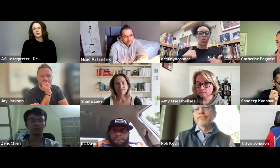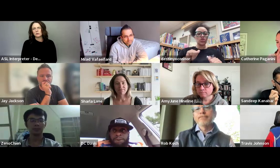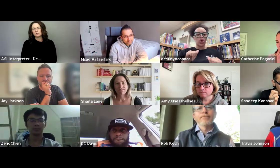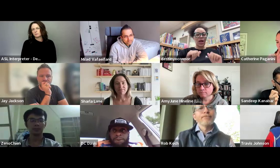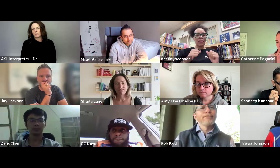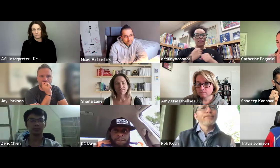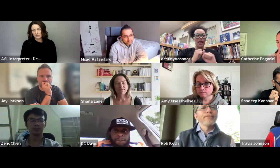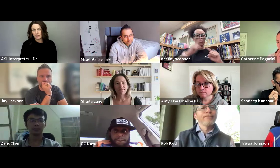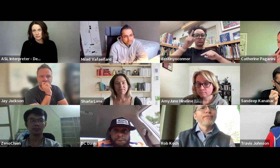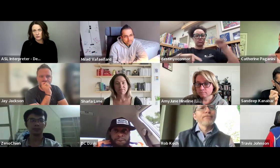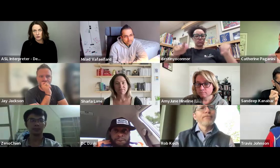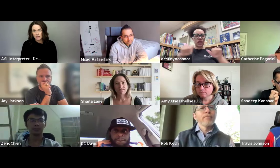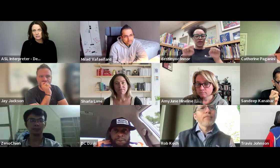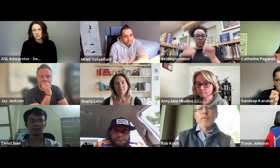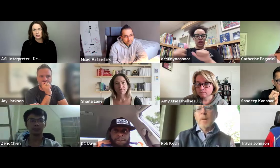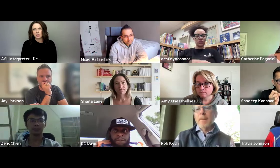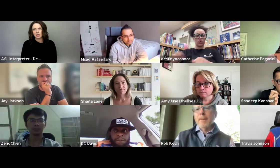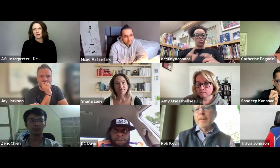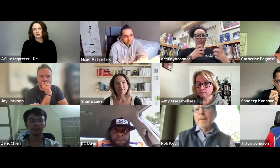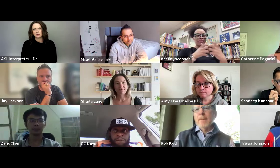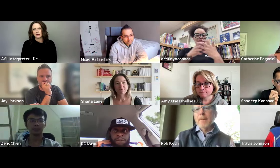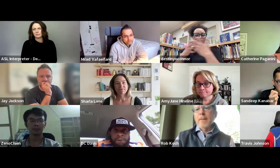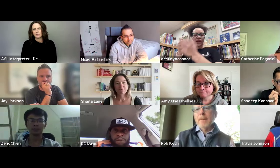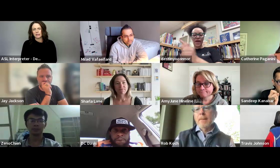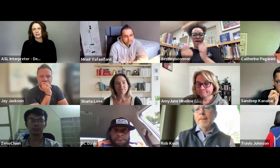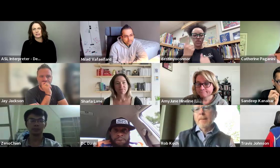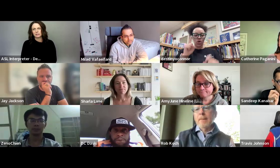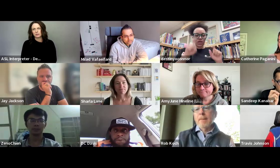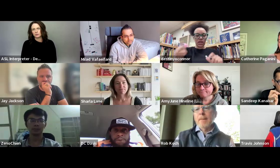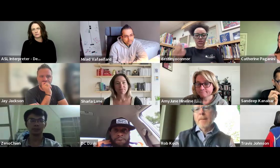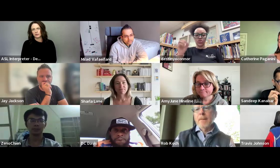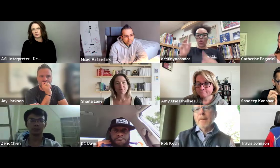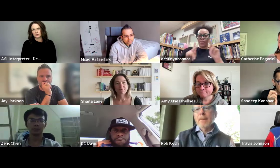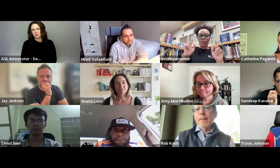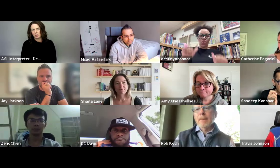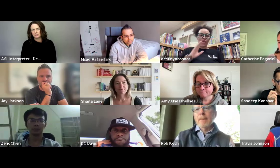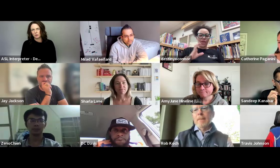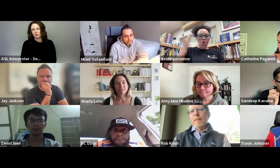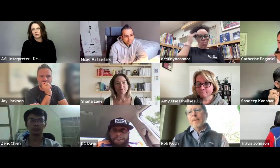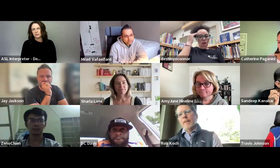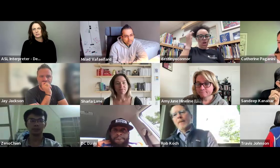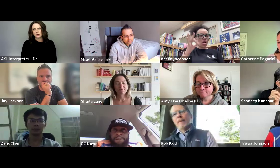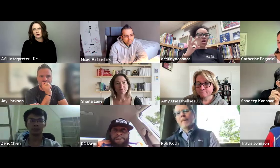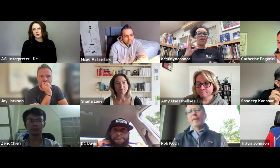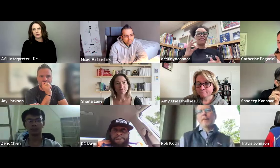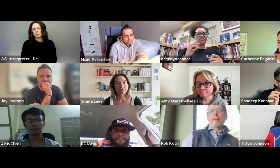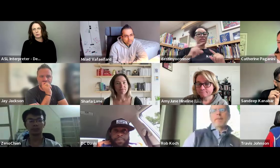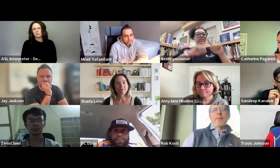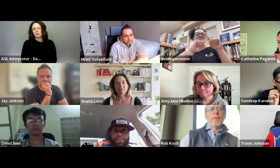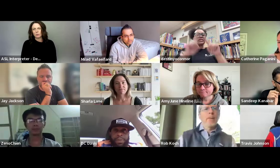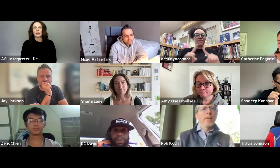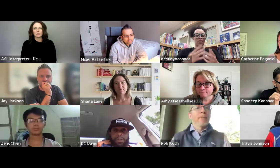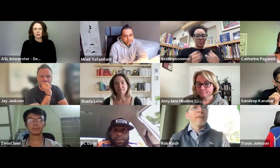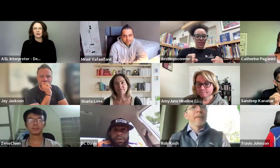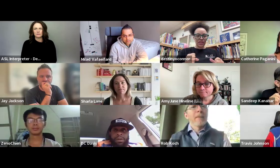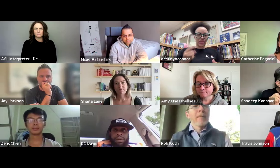so you can pick what fits best for your needs and make it as inclusive and diverse as possible so that people can